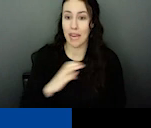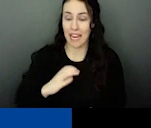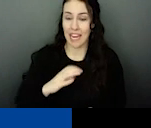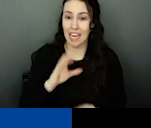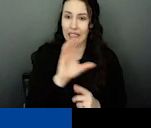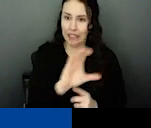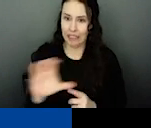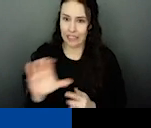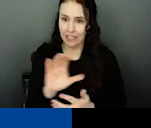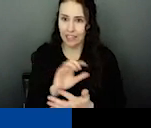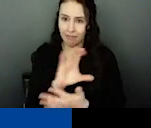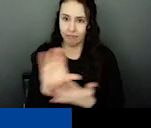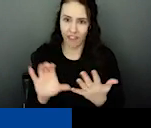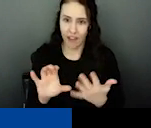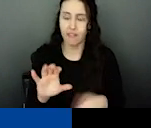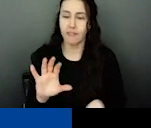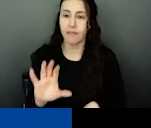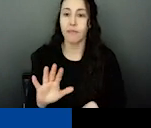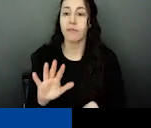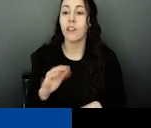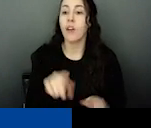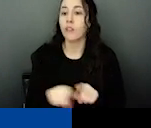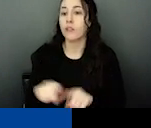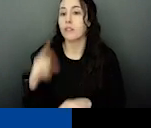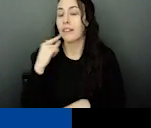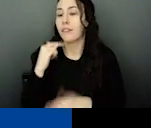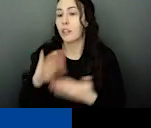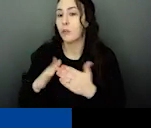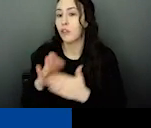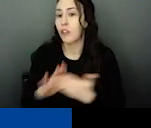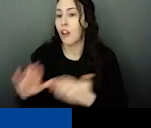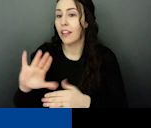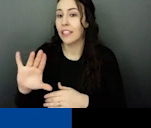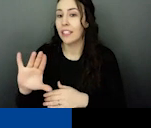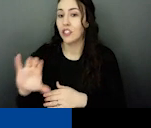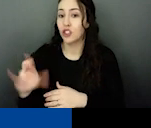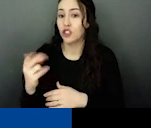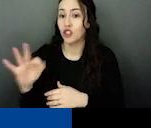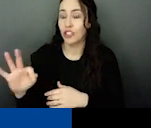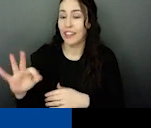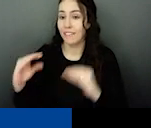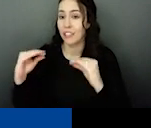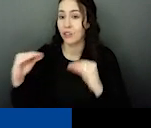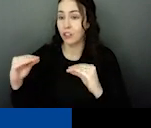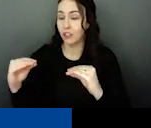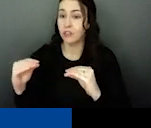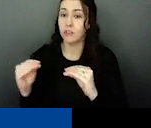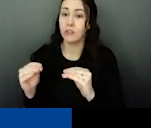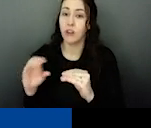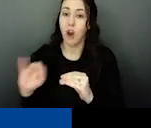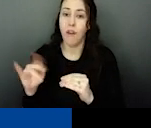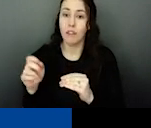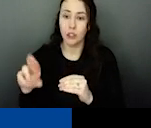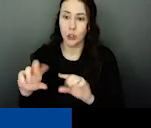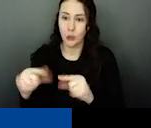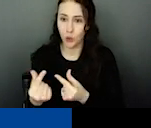had the California Community Colleges Chief Instructional Officers Group all collaborate in coming